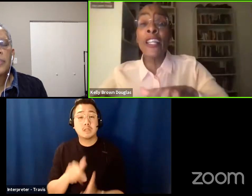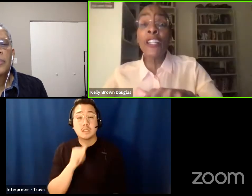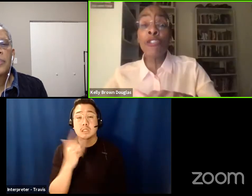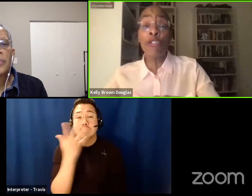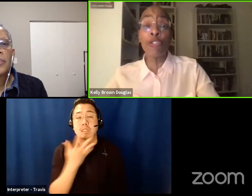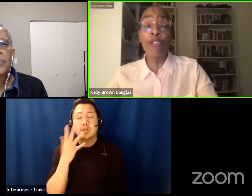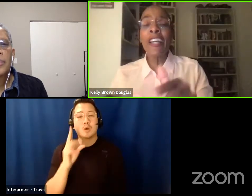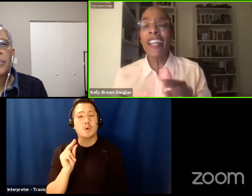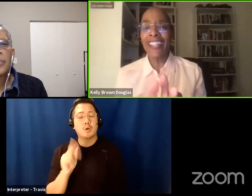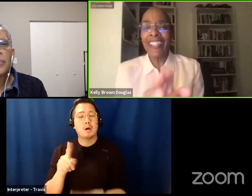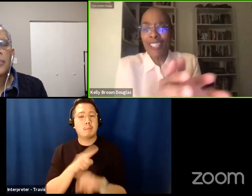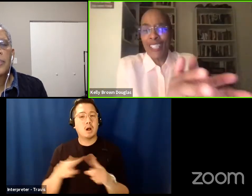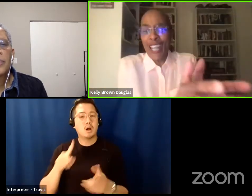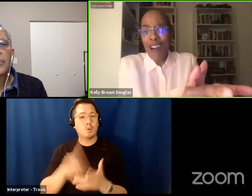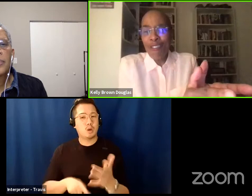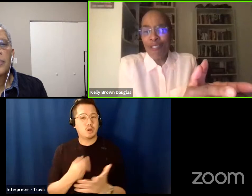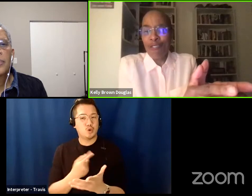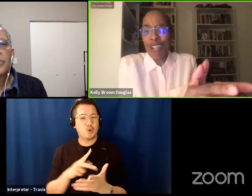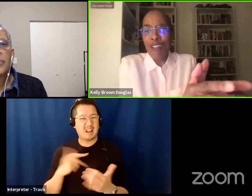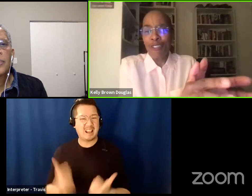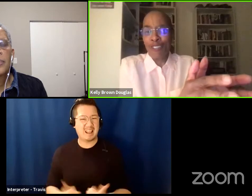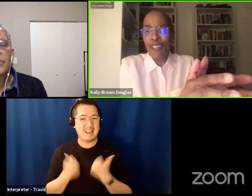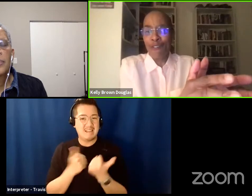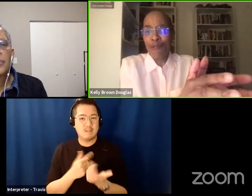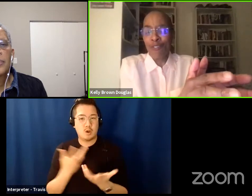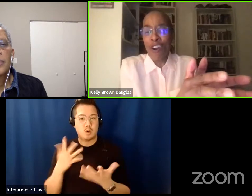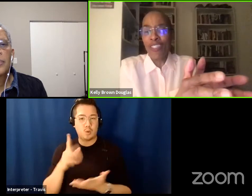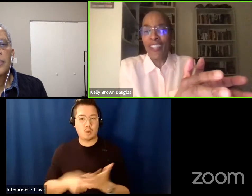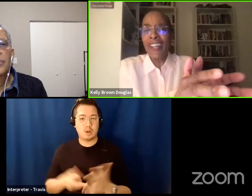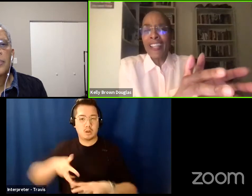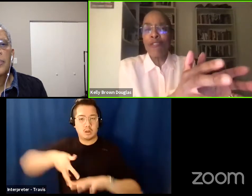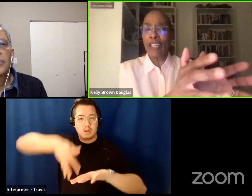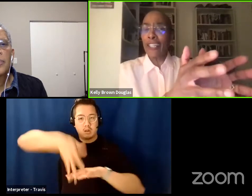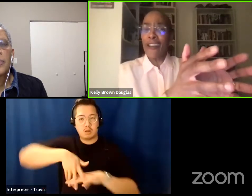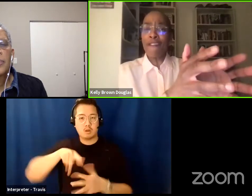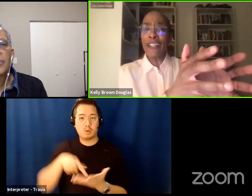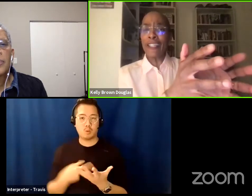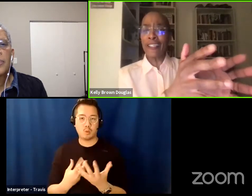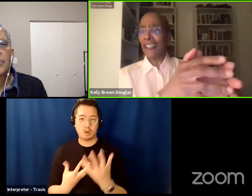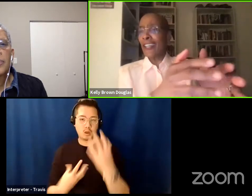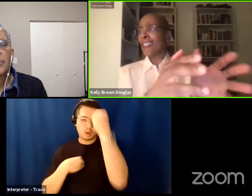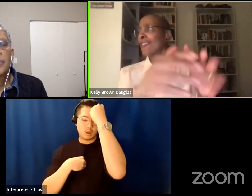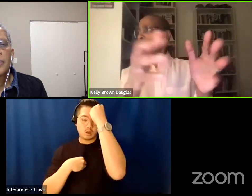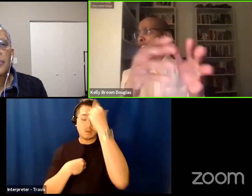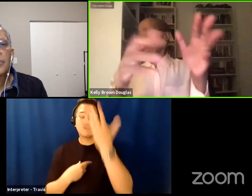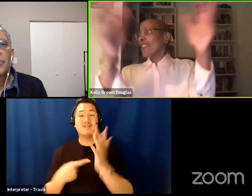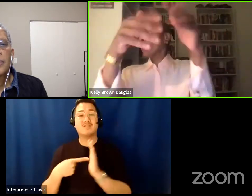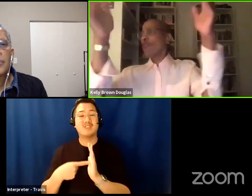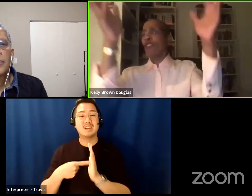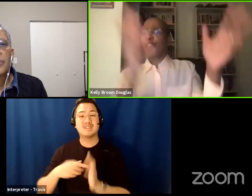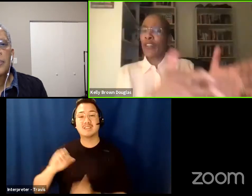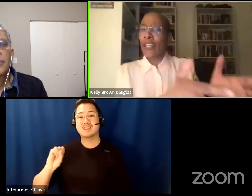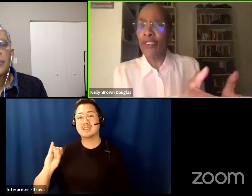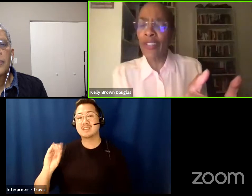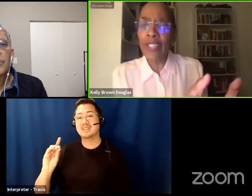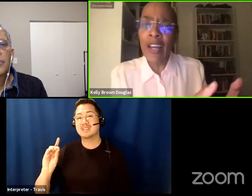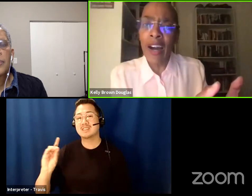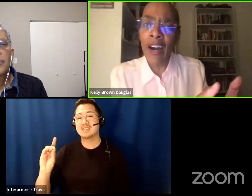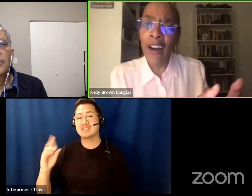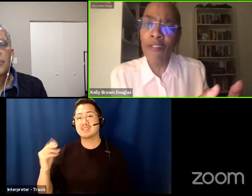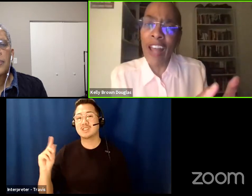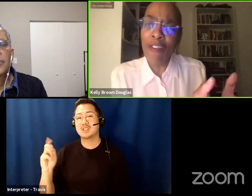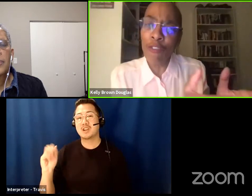live into. And this tale that you tell, see, of Siddhartha, you can live into this sort of dutiful